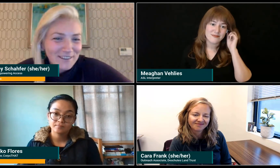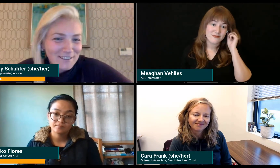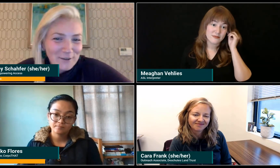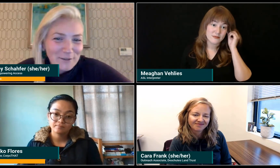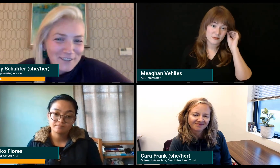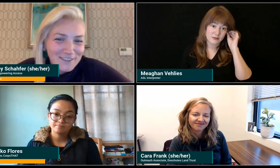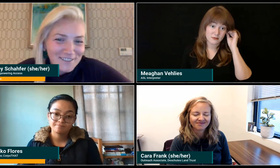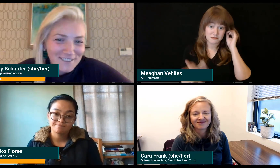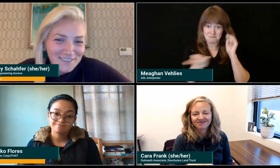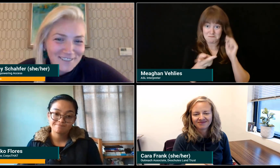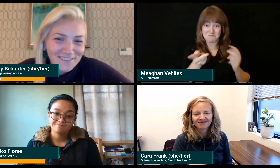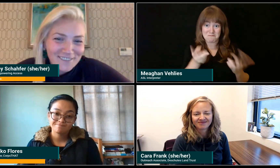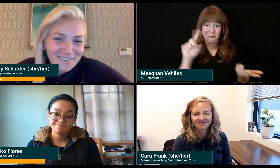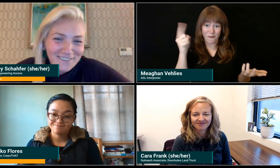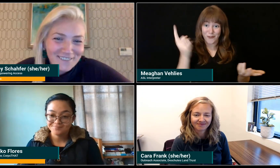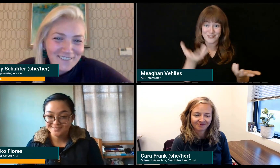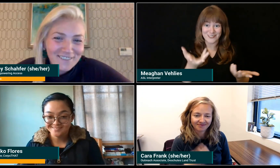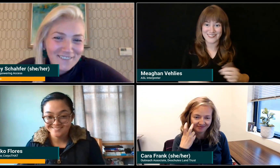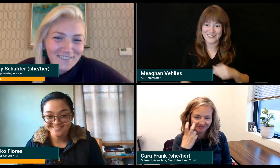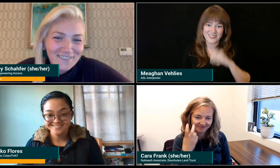Who would like to go first?